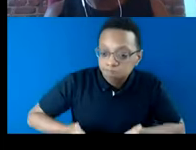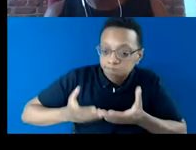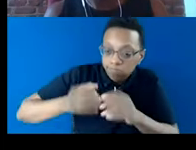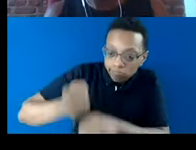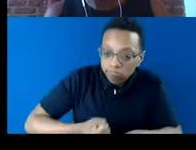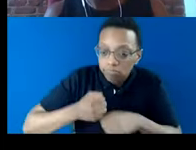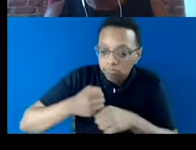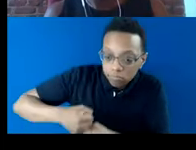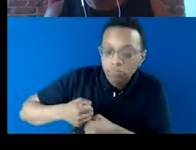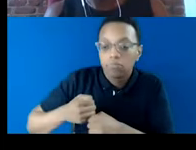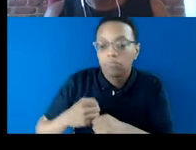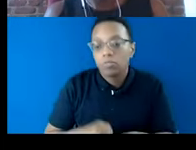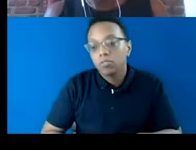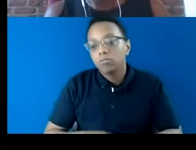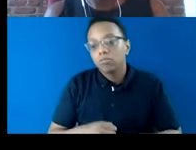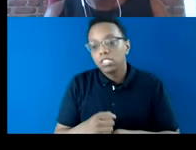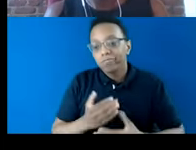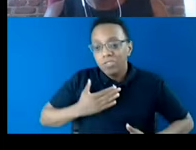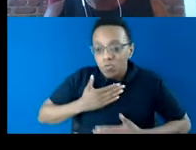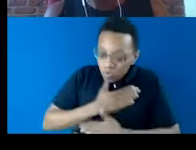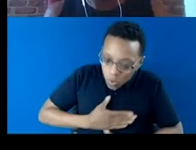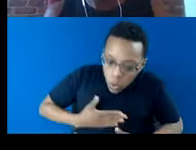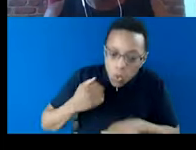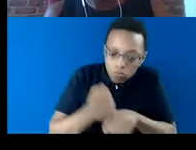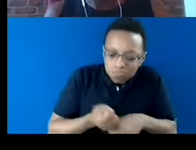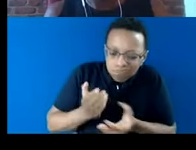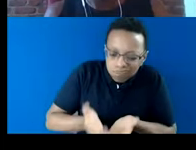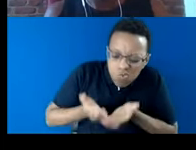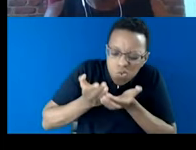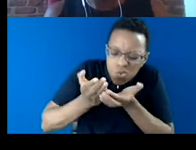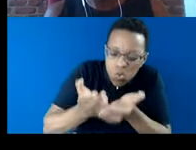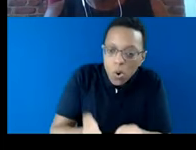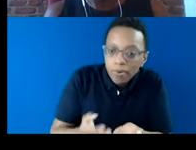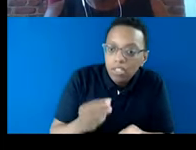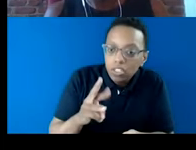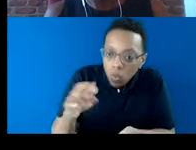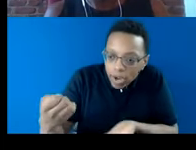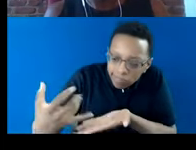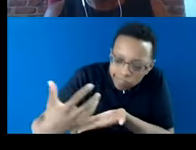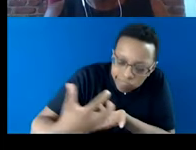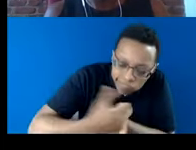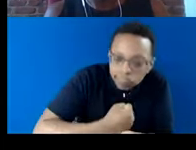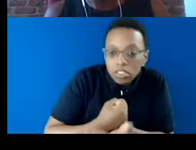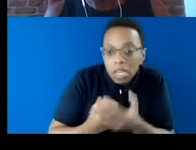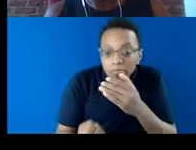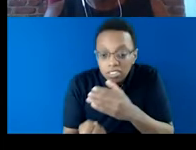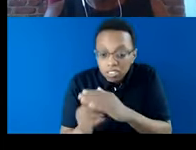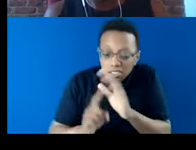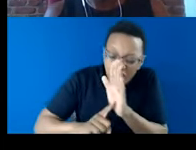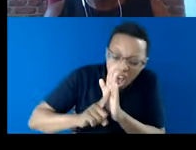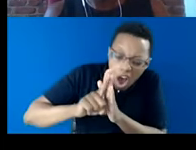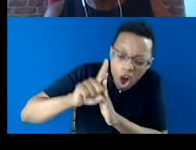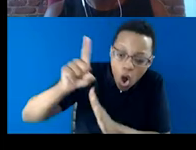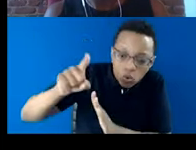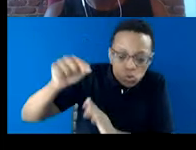with our two sticks in a canoe, go out there and harvest the rice. Sometimes it's tall or short or fat or skinny or looks